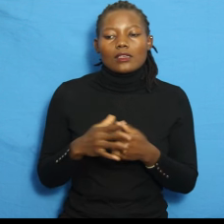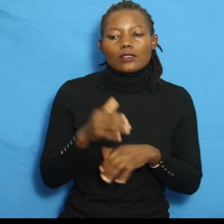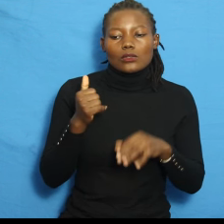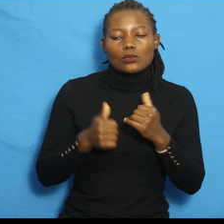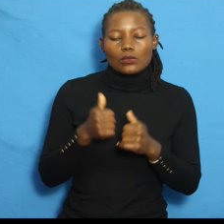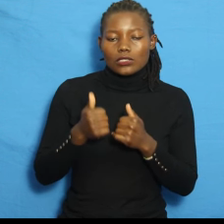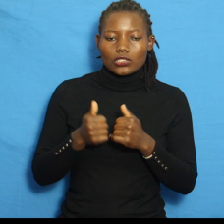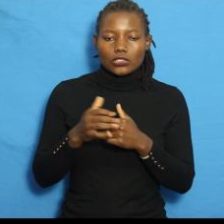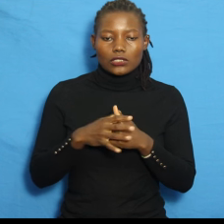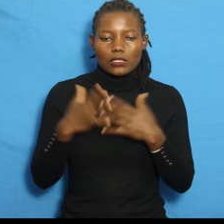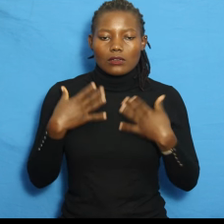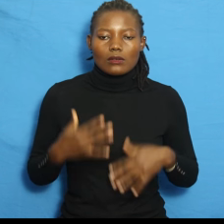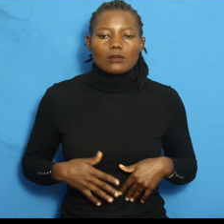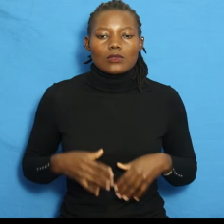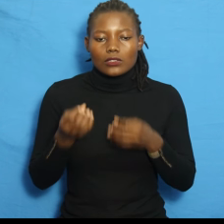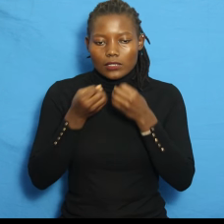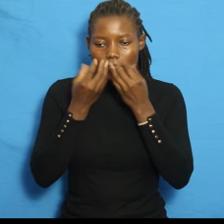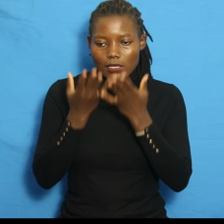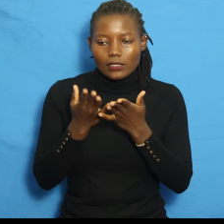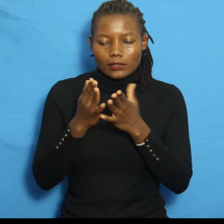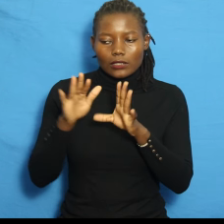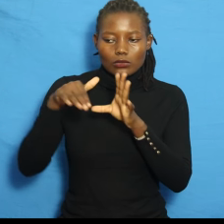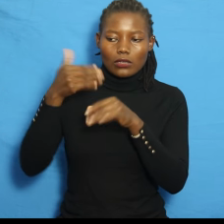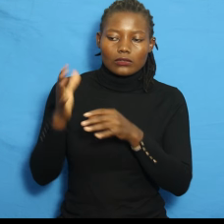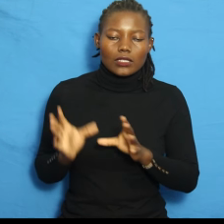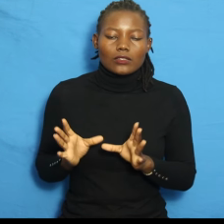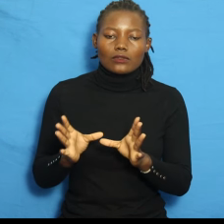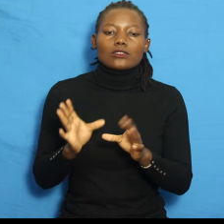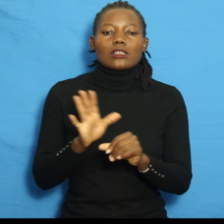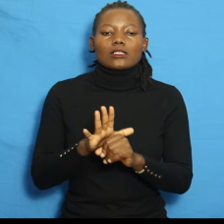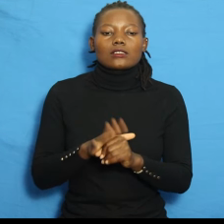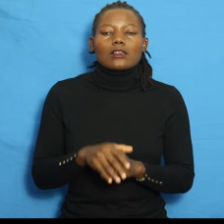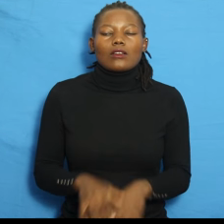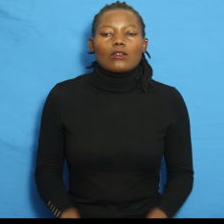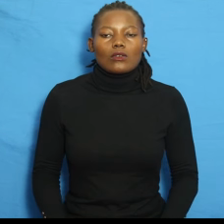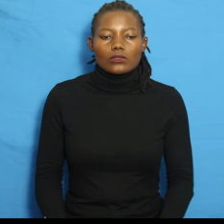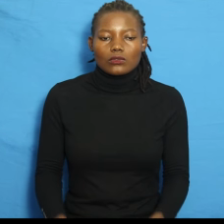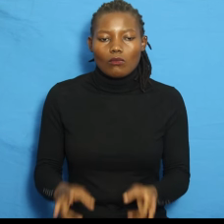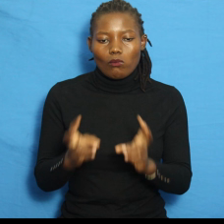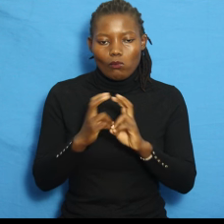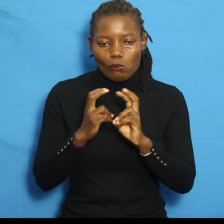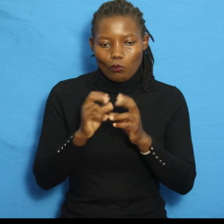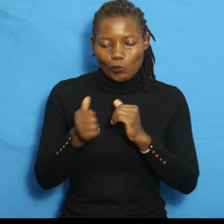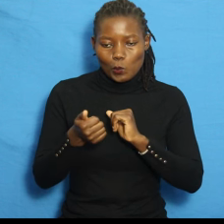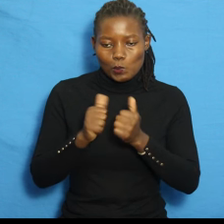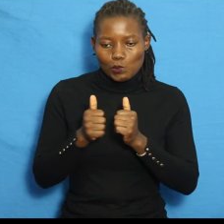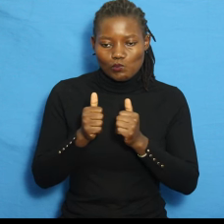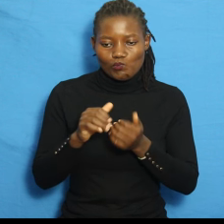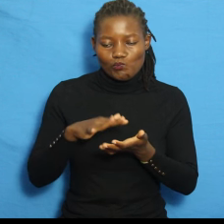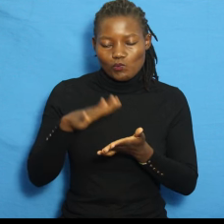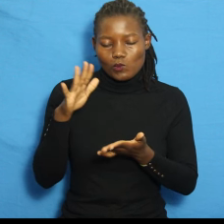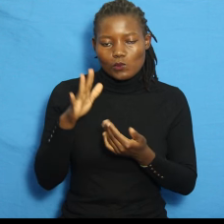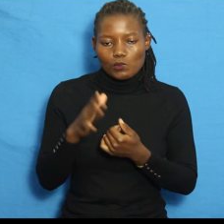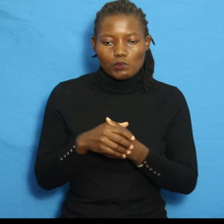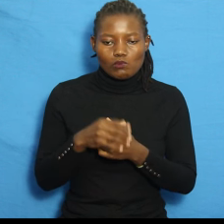bodies will respond to external forces quite a lot. Contact sports, especially,